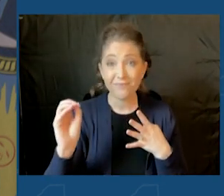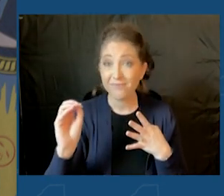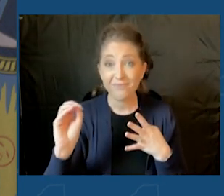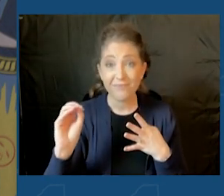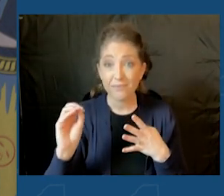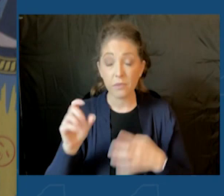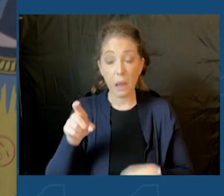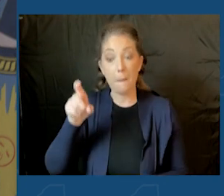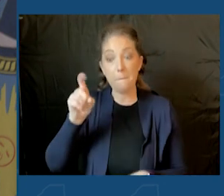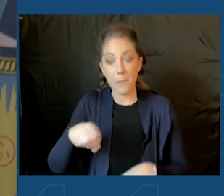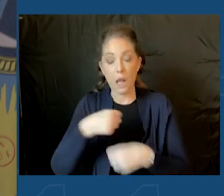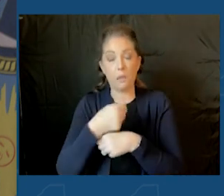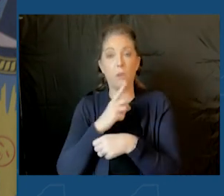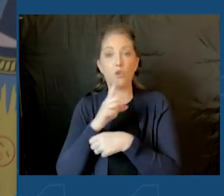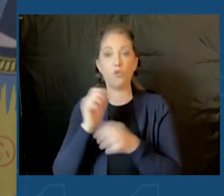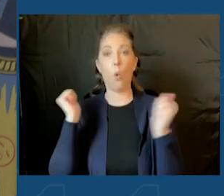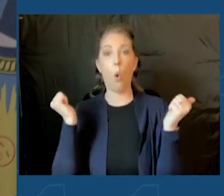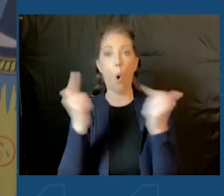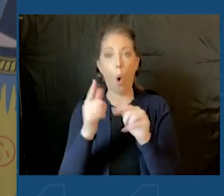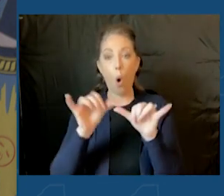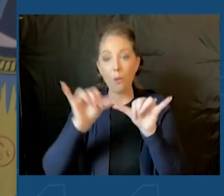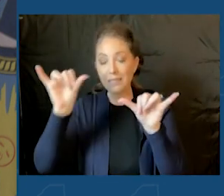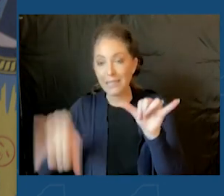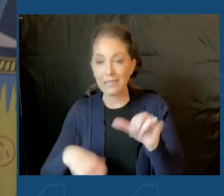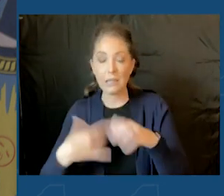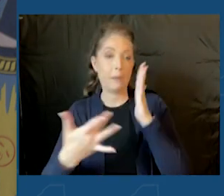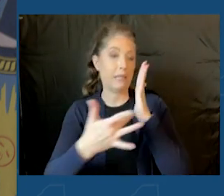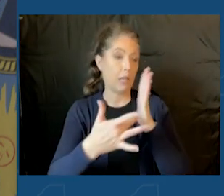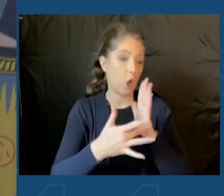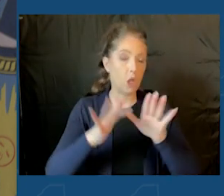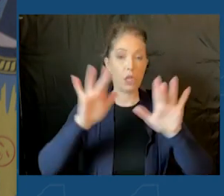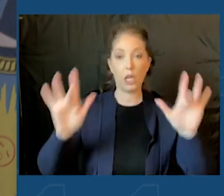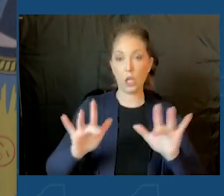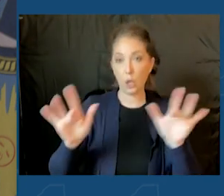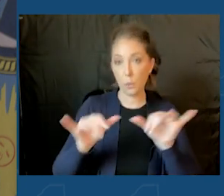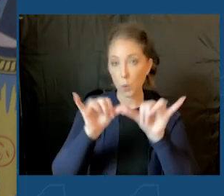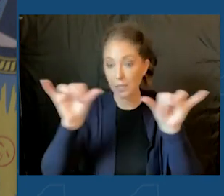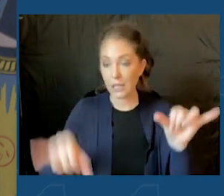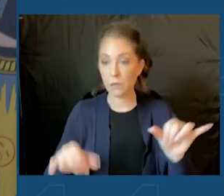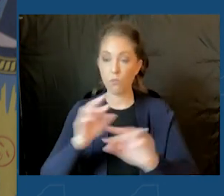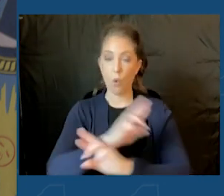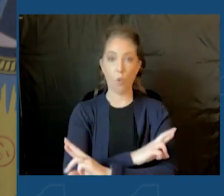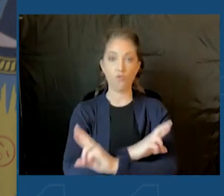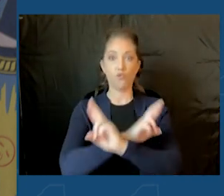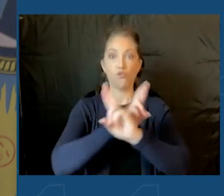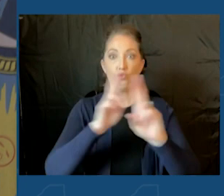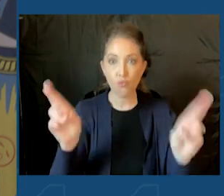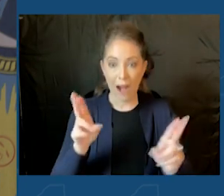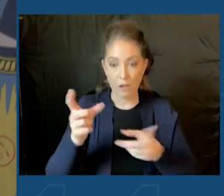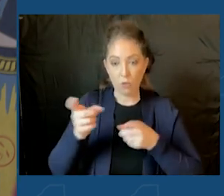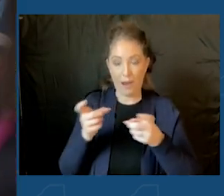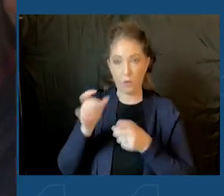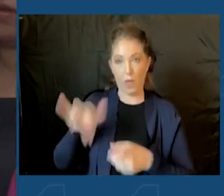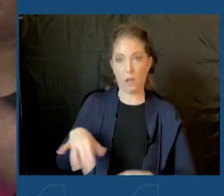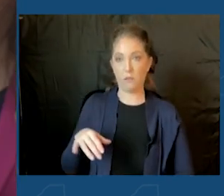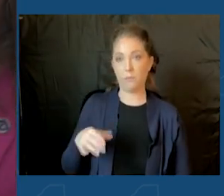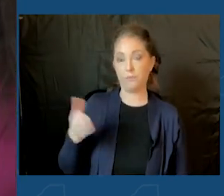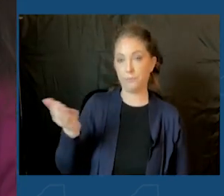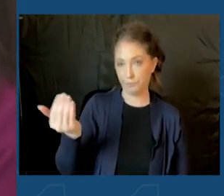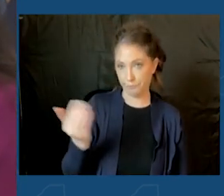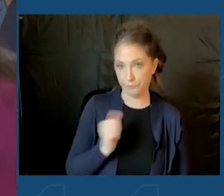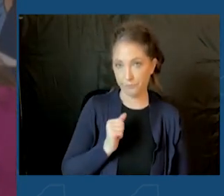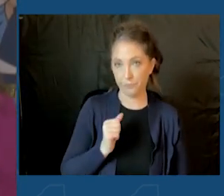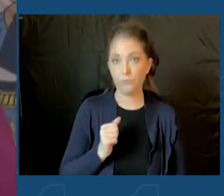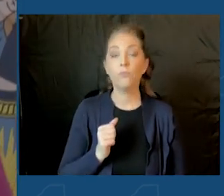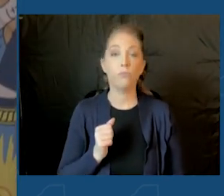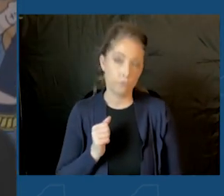systems, technology, computer systems, are ready to be able to handle whatever comes our way. Commissioner Bray. Yeah, absolutely, Governor.